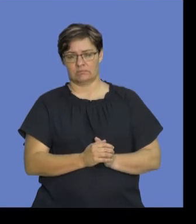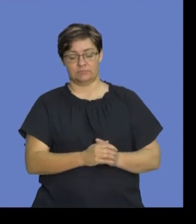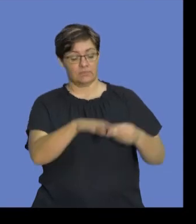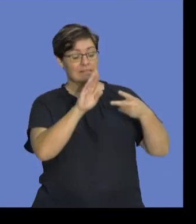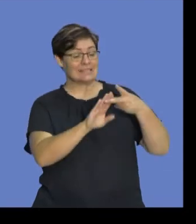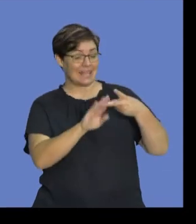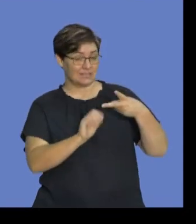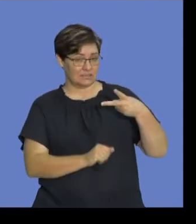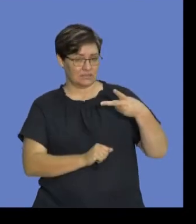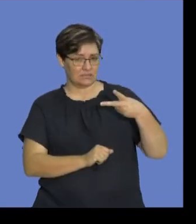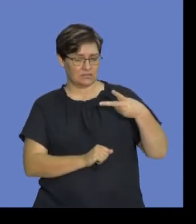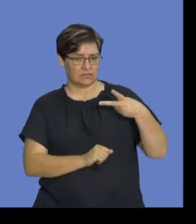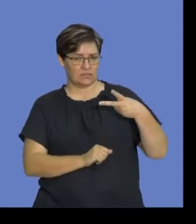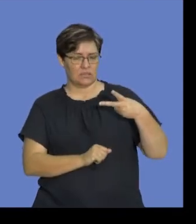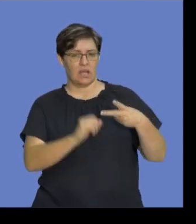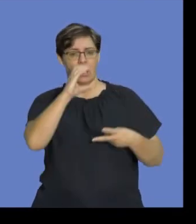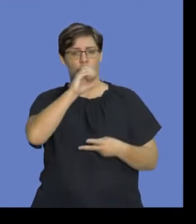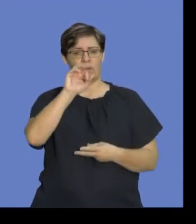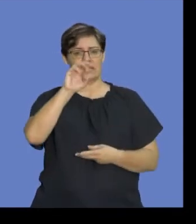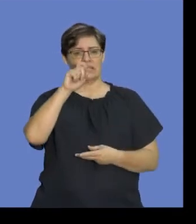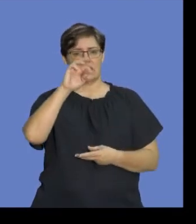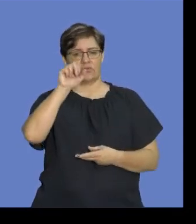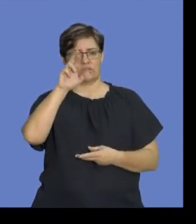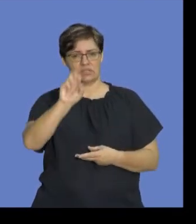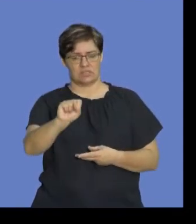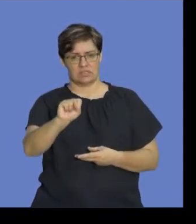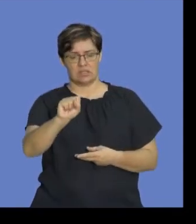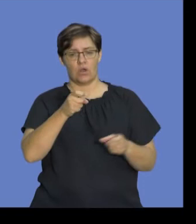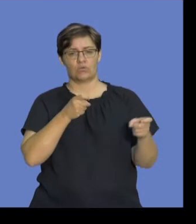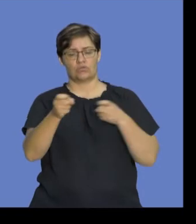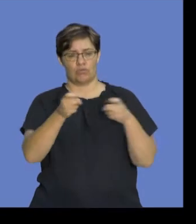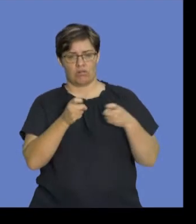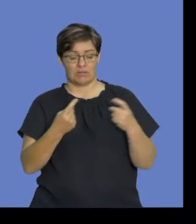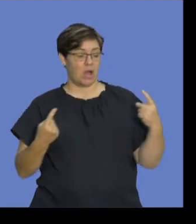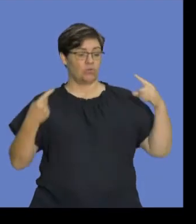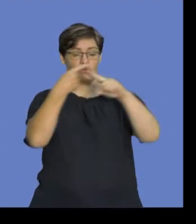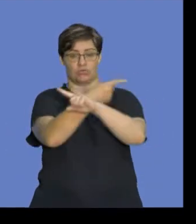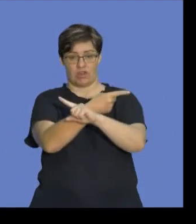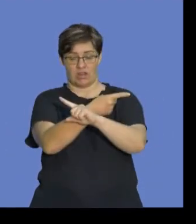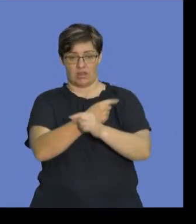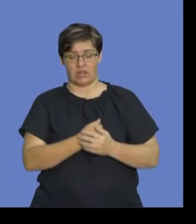second item says creditors control as my contra. That means